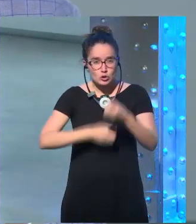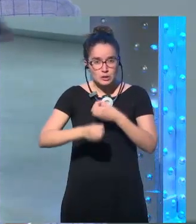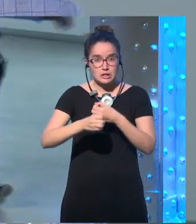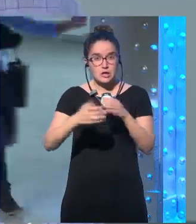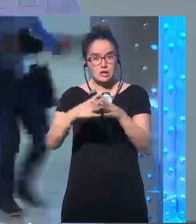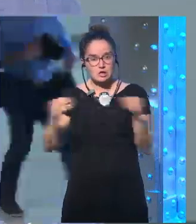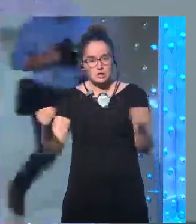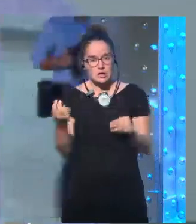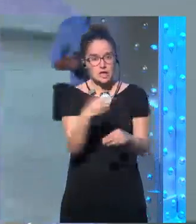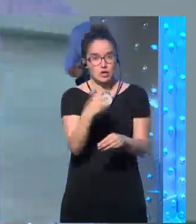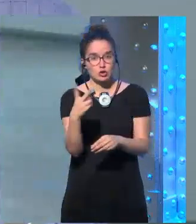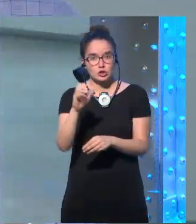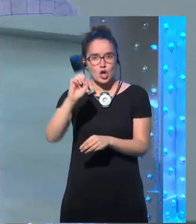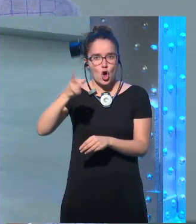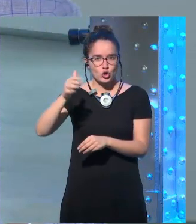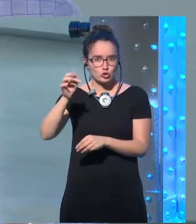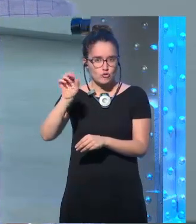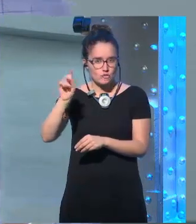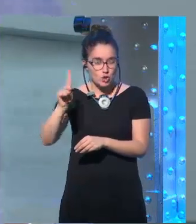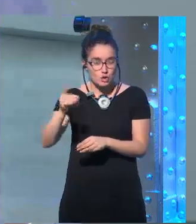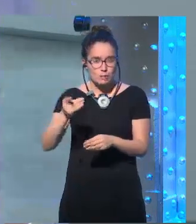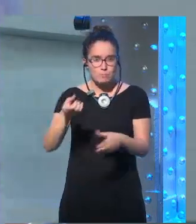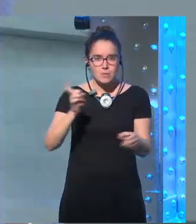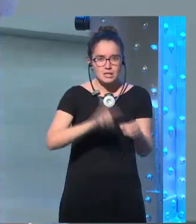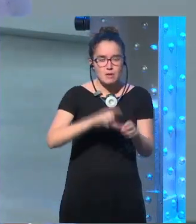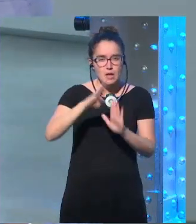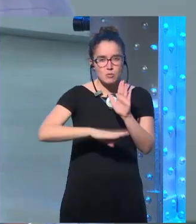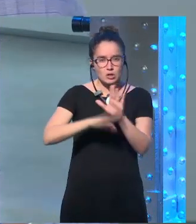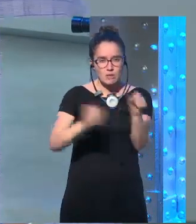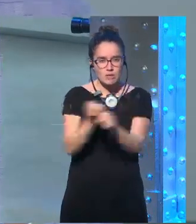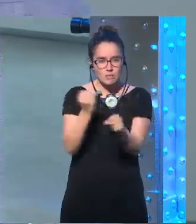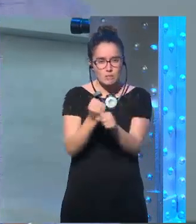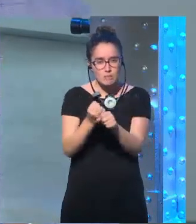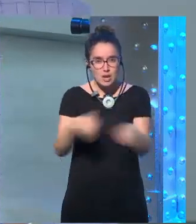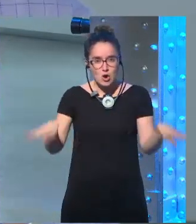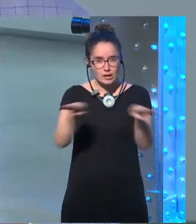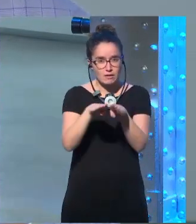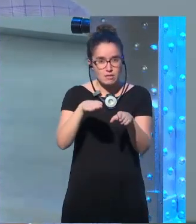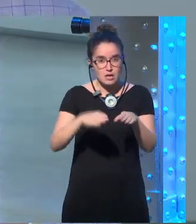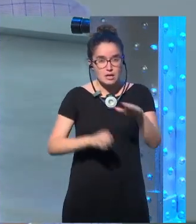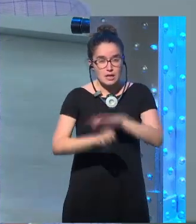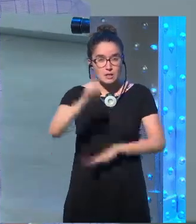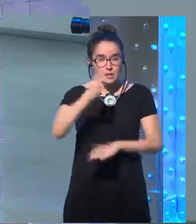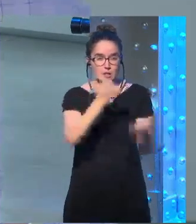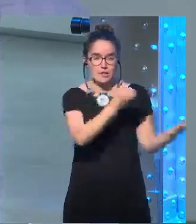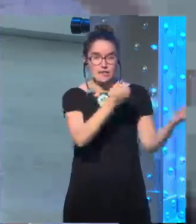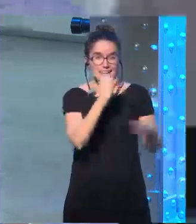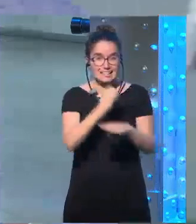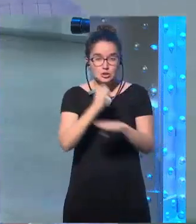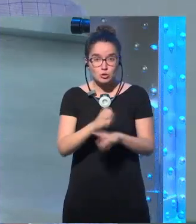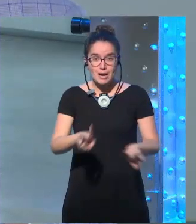and business partner of the institution. He is part of the